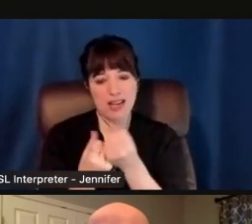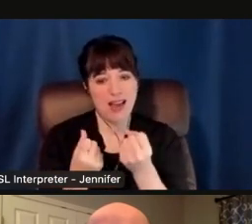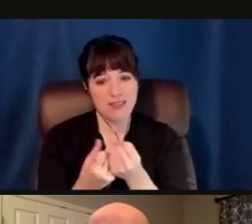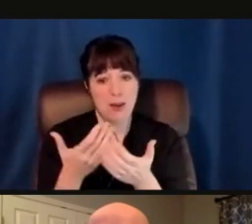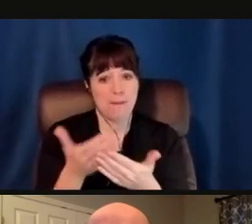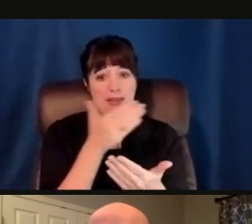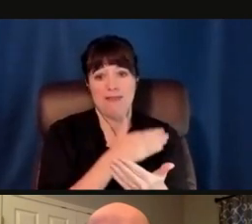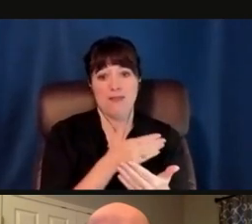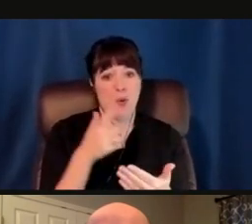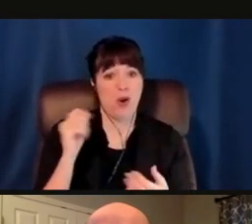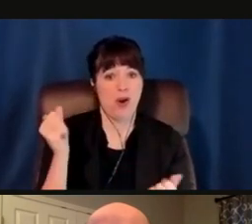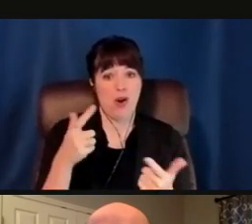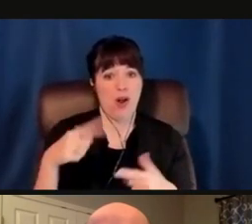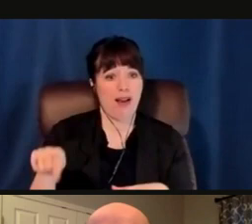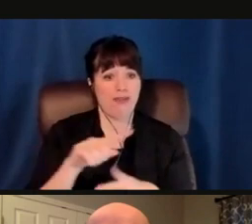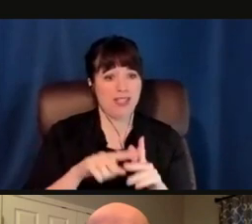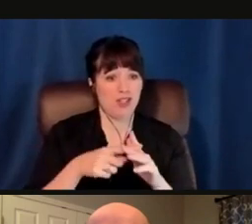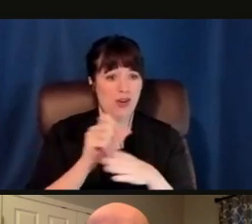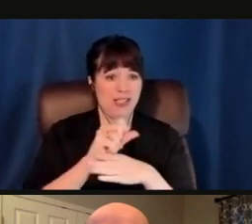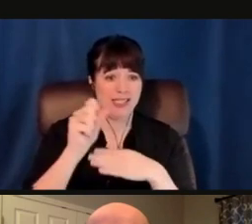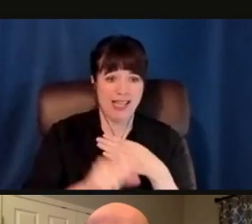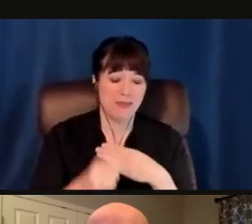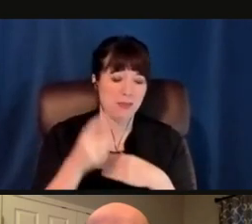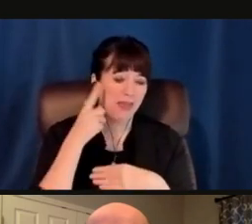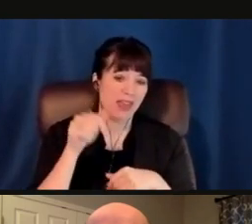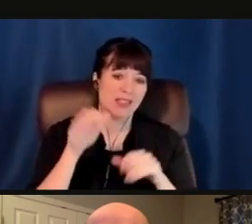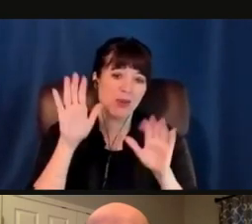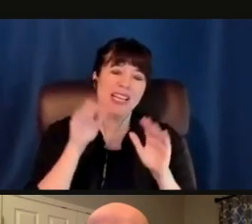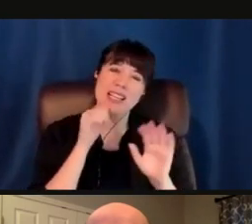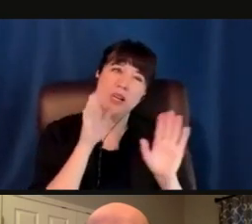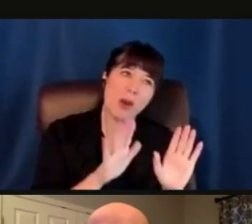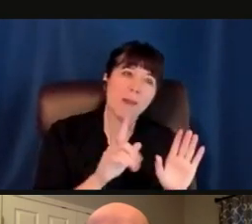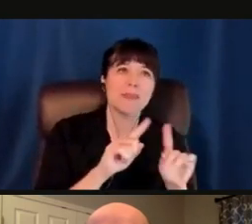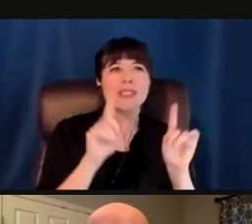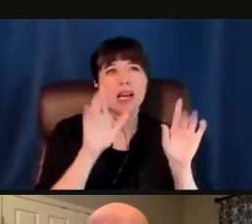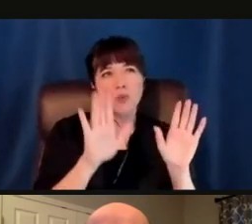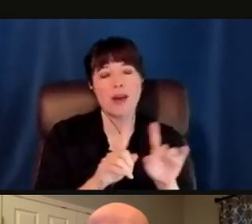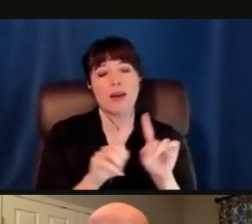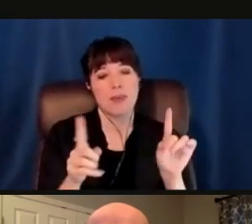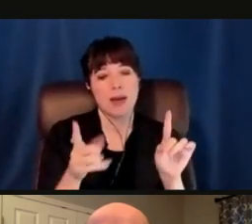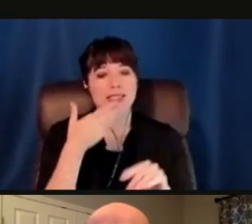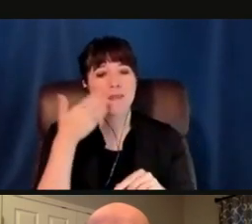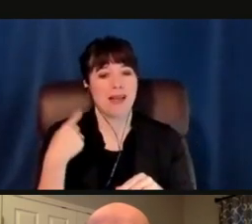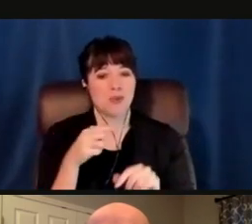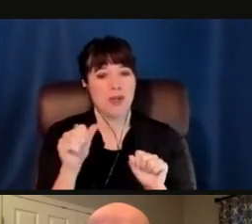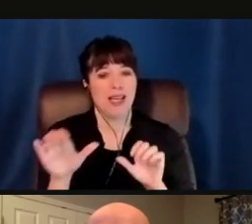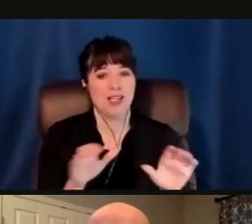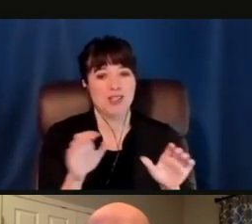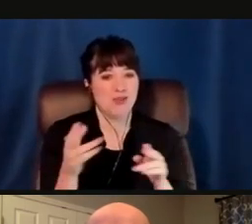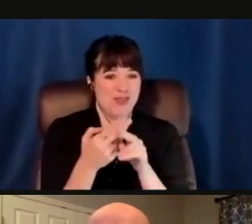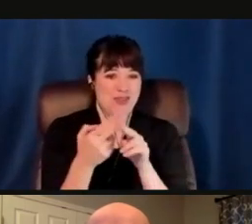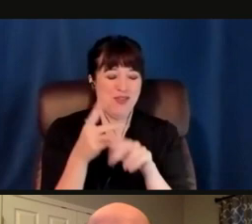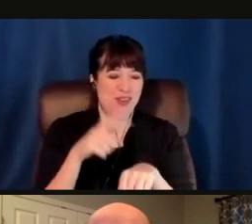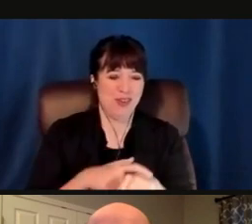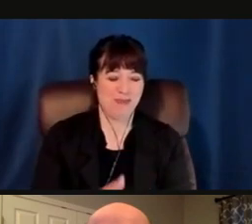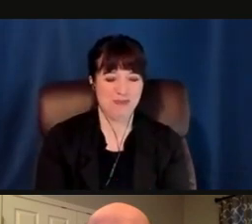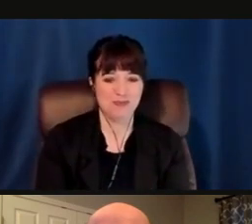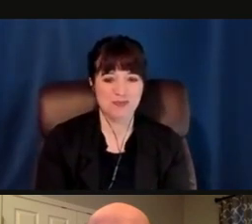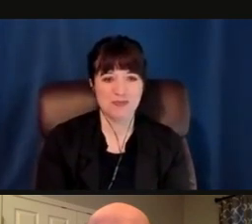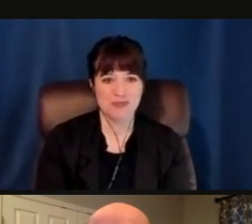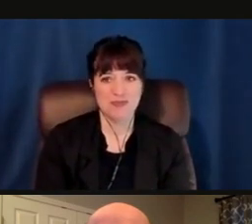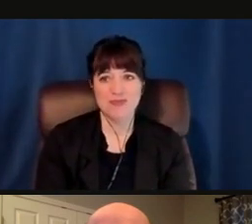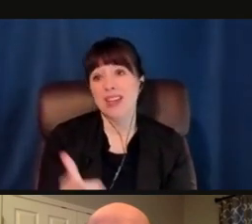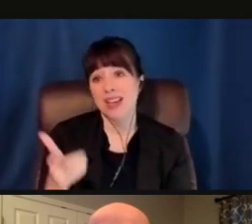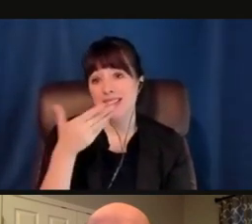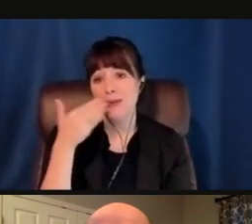before all this started in Salem. It's a great, it's not great, but it's probably the best we can do in the short run. it's a